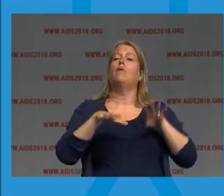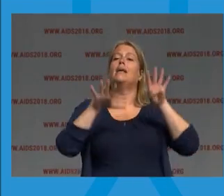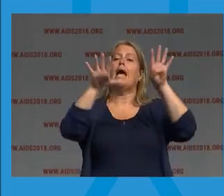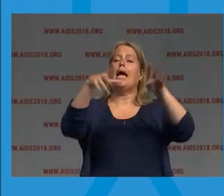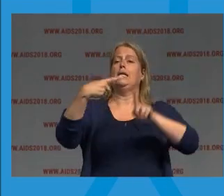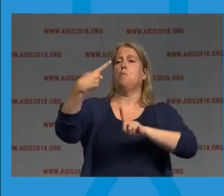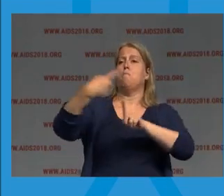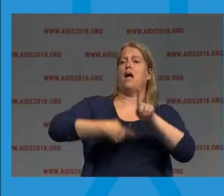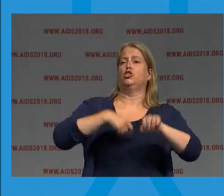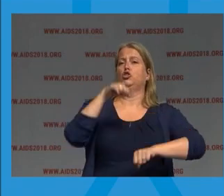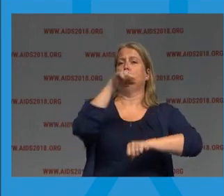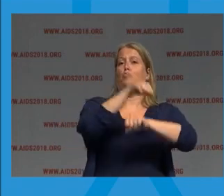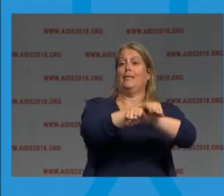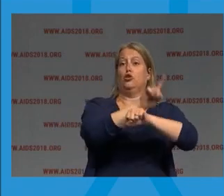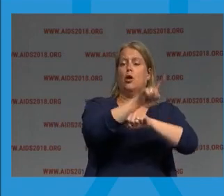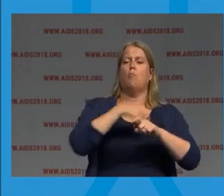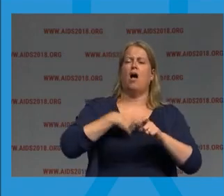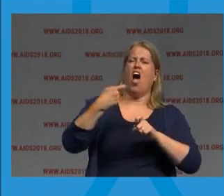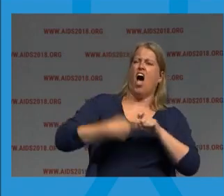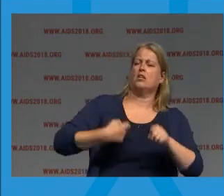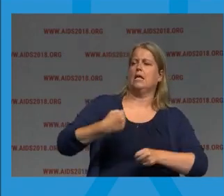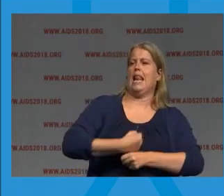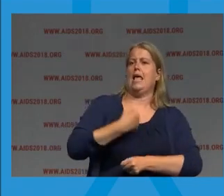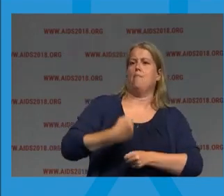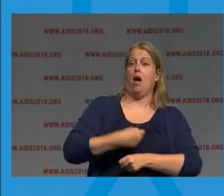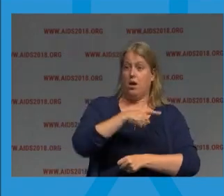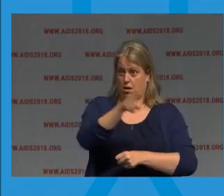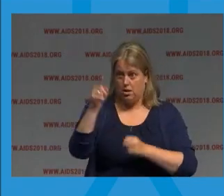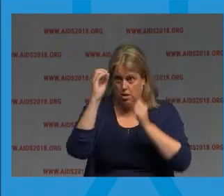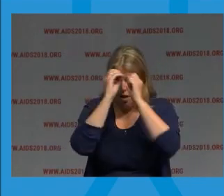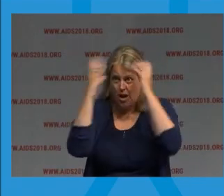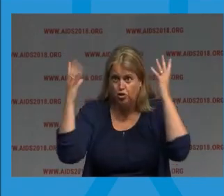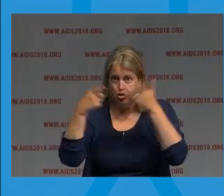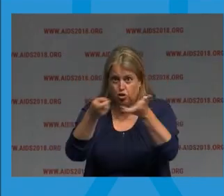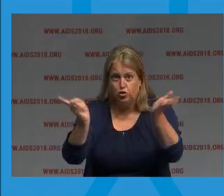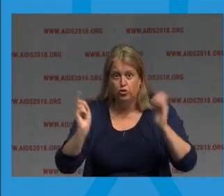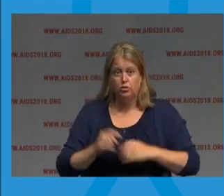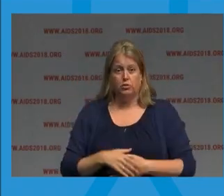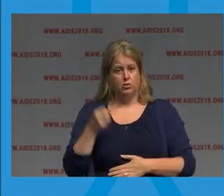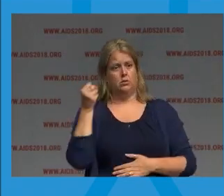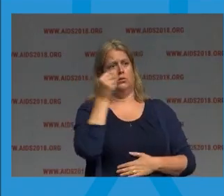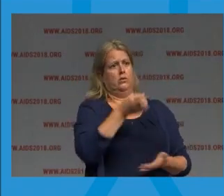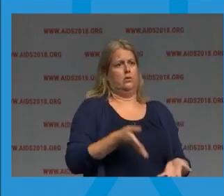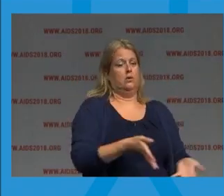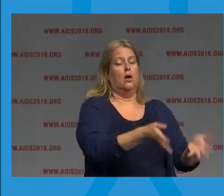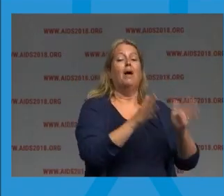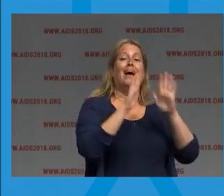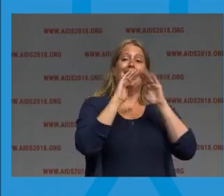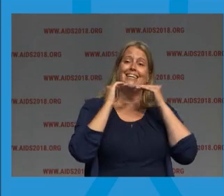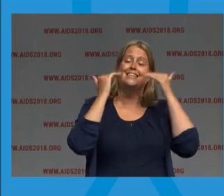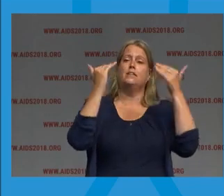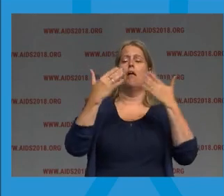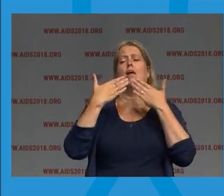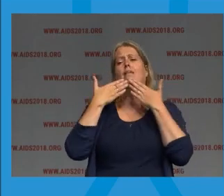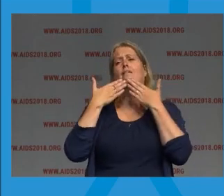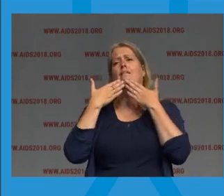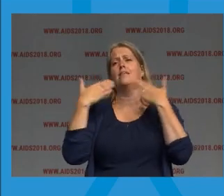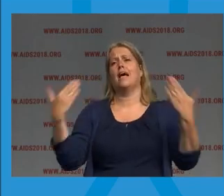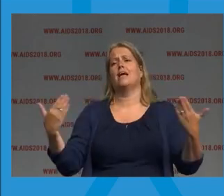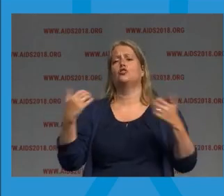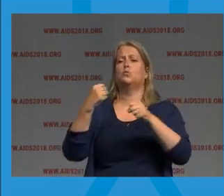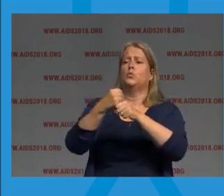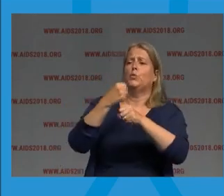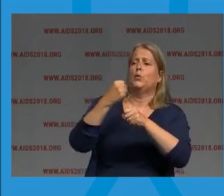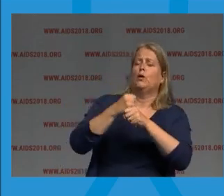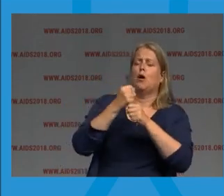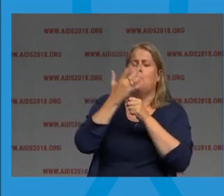and hard labor. Can you imagine that? But gladly, thanks to the work of